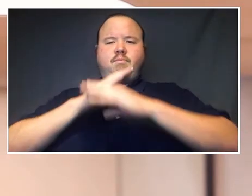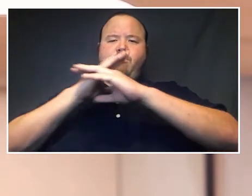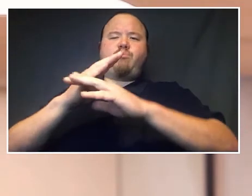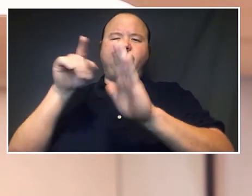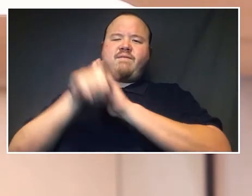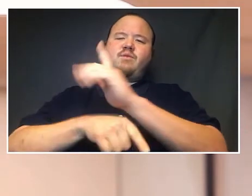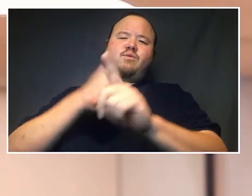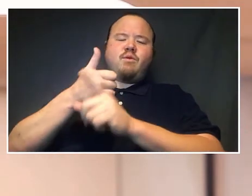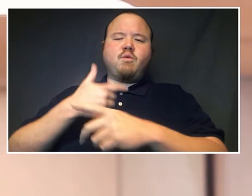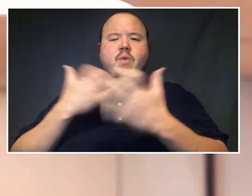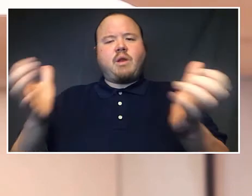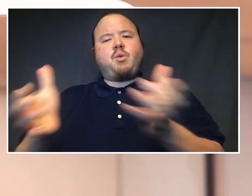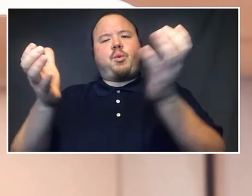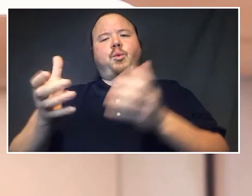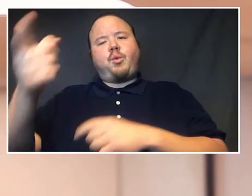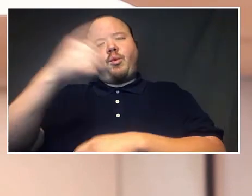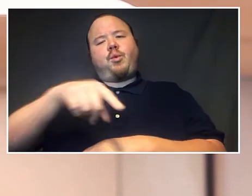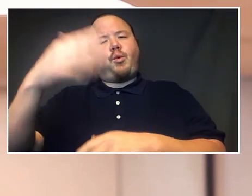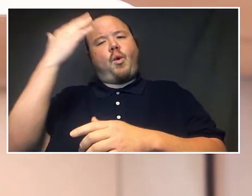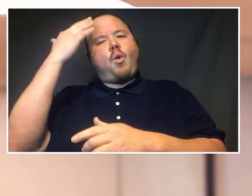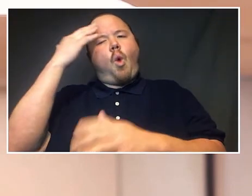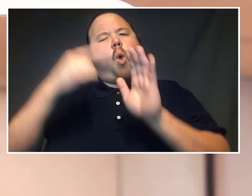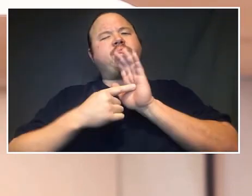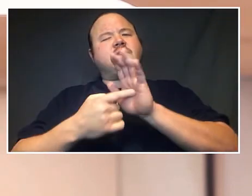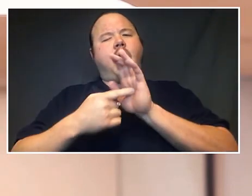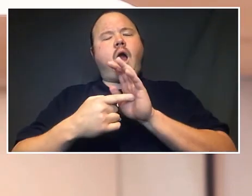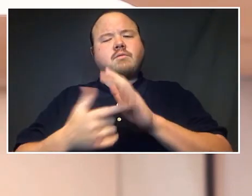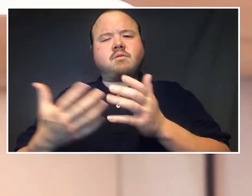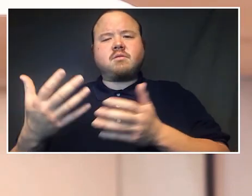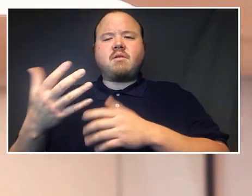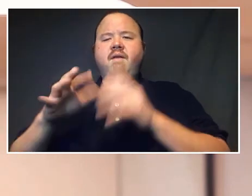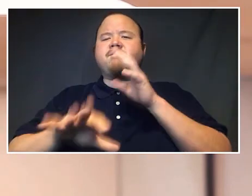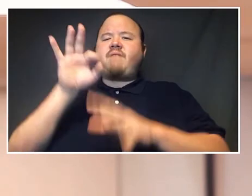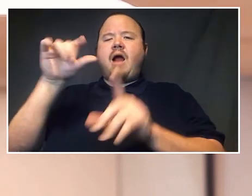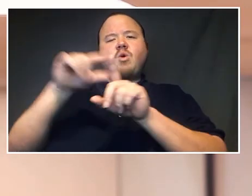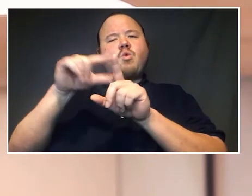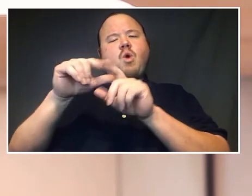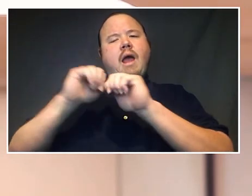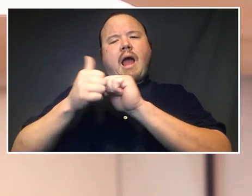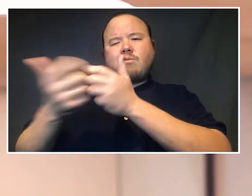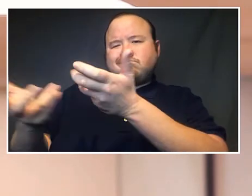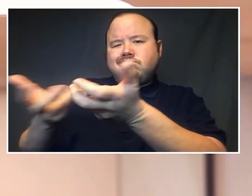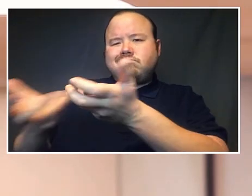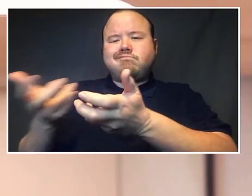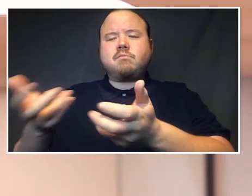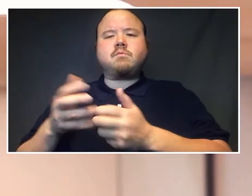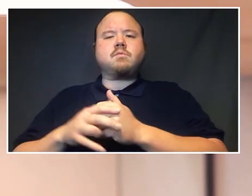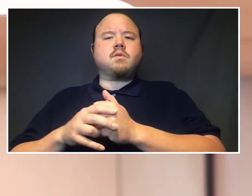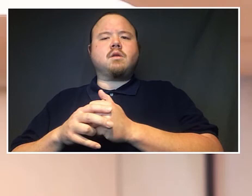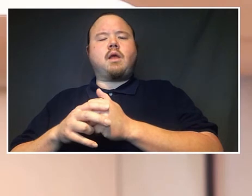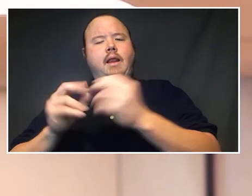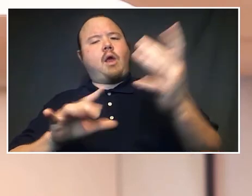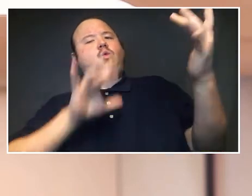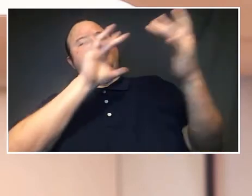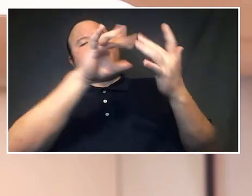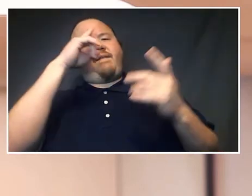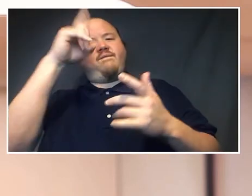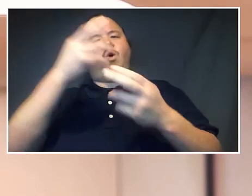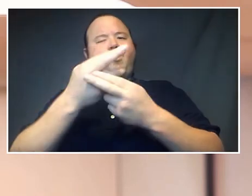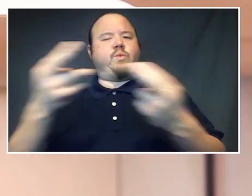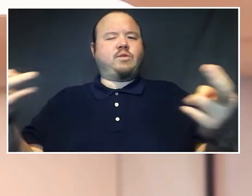by encouraging individuals to know the signs, find the words to talk to someone they are concerned about, and reach out for